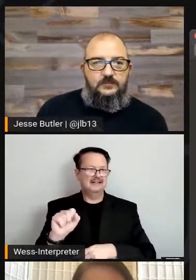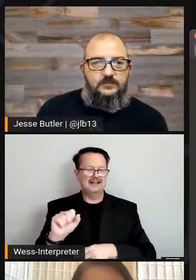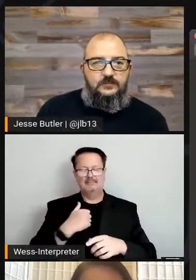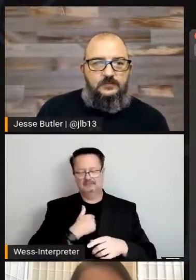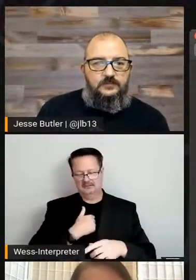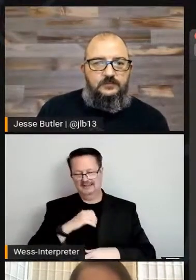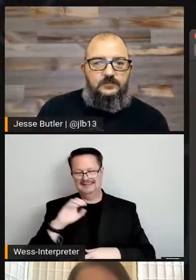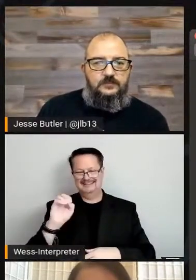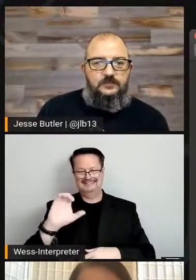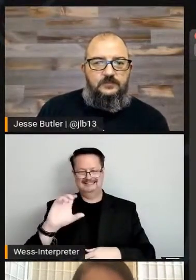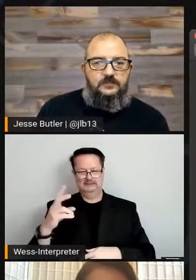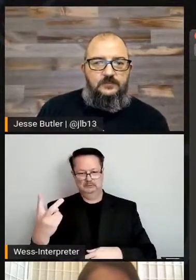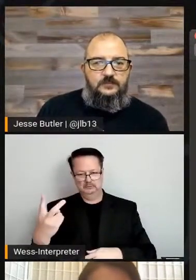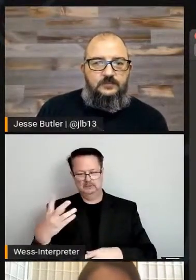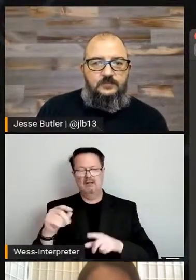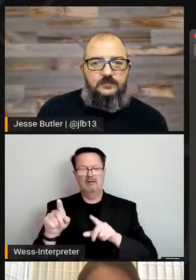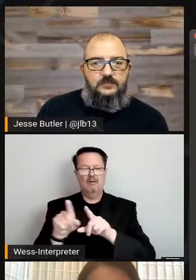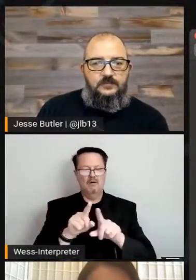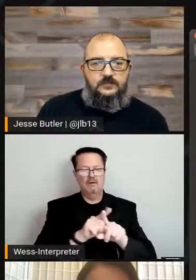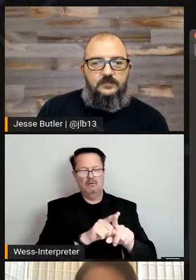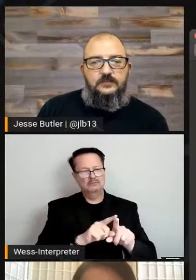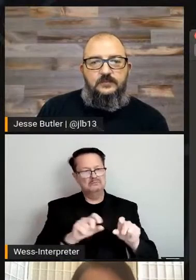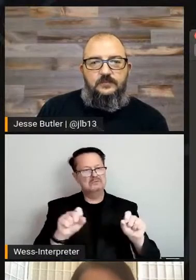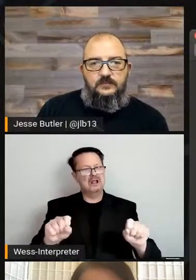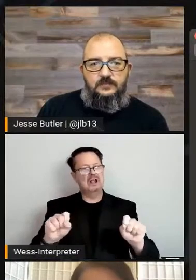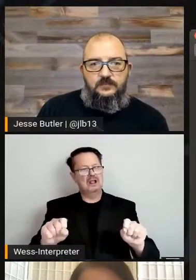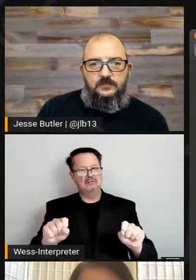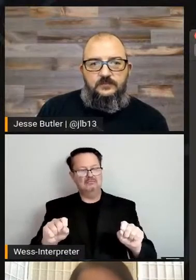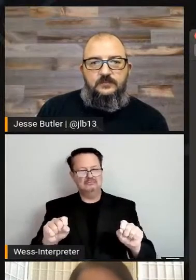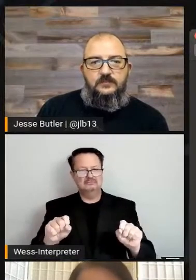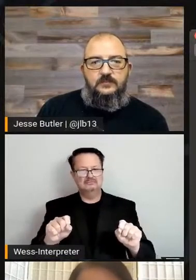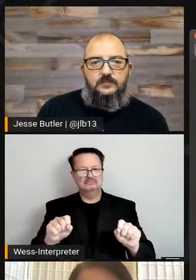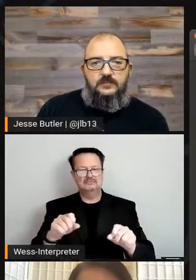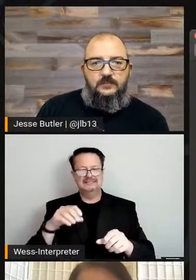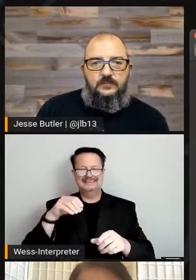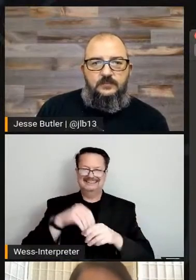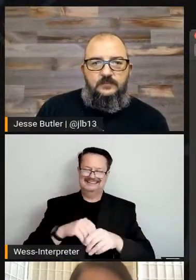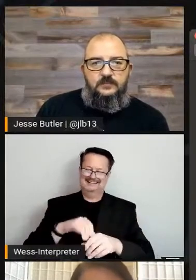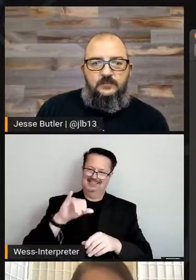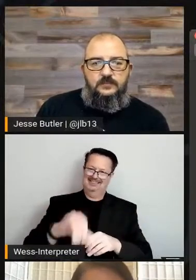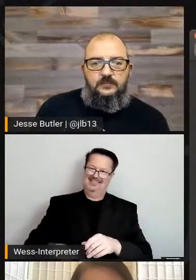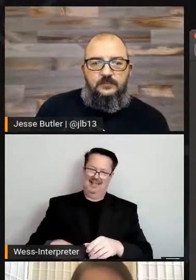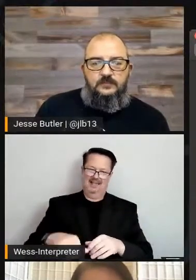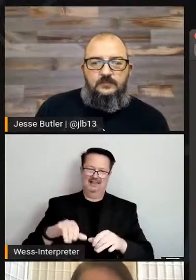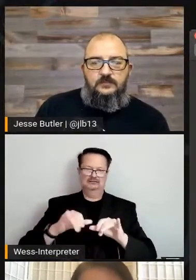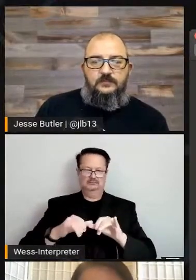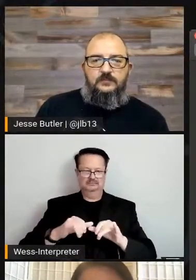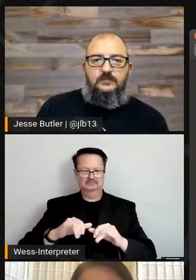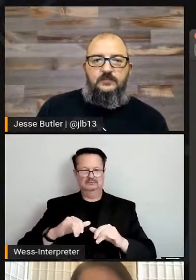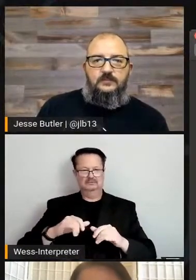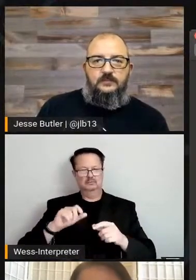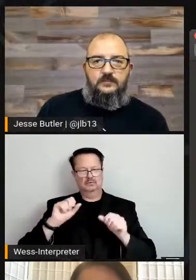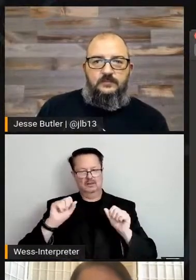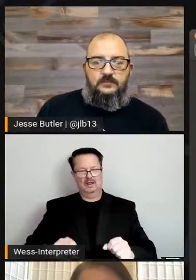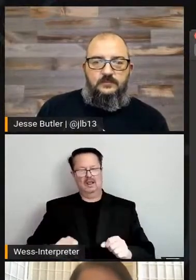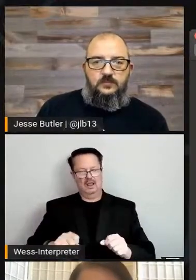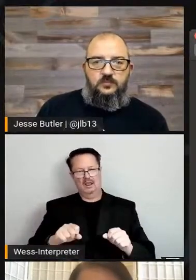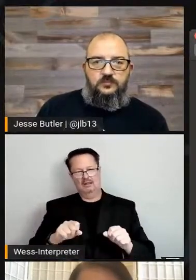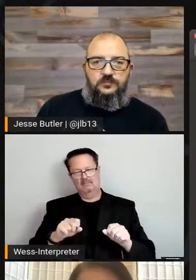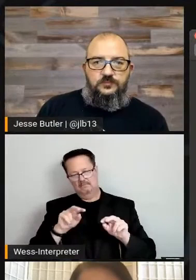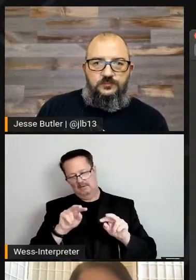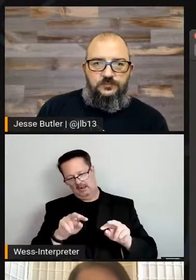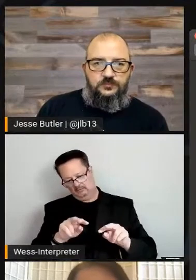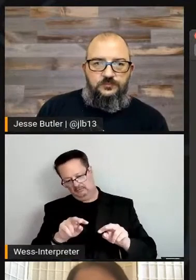EC2, and also being able to, instrument your applications to be able to monitor them and then send